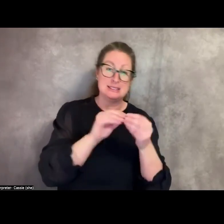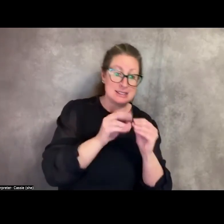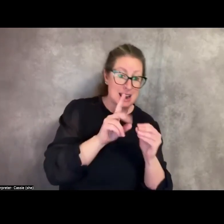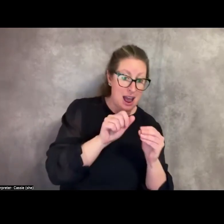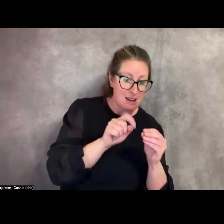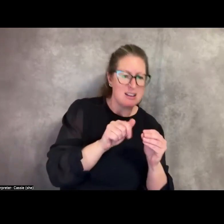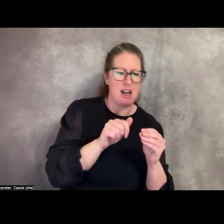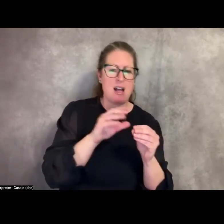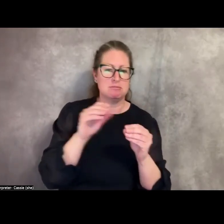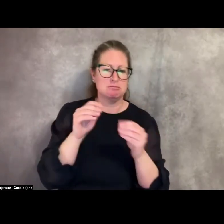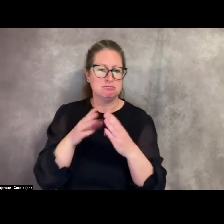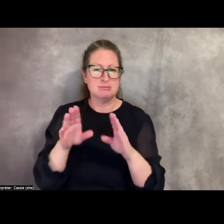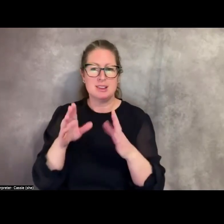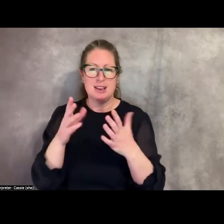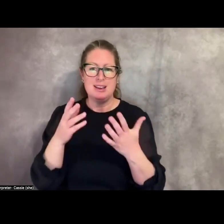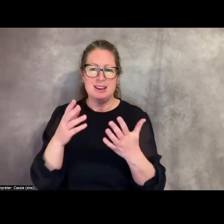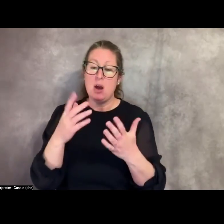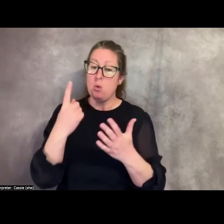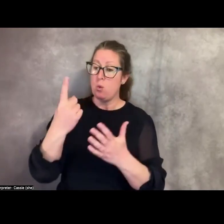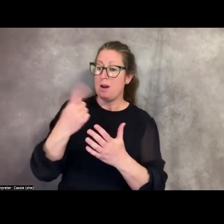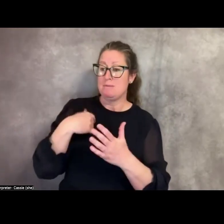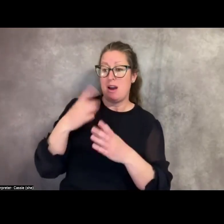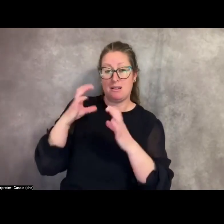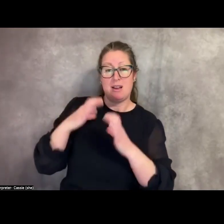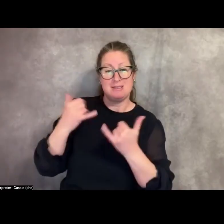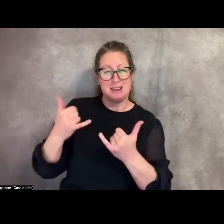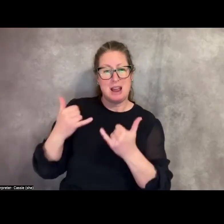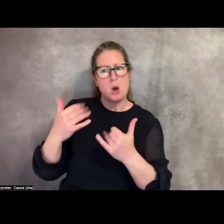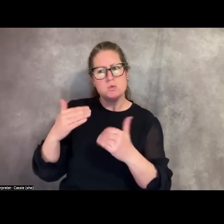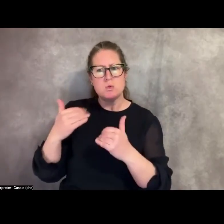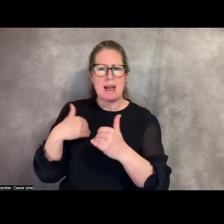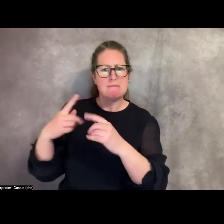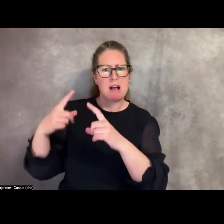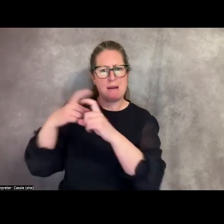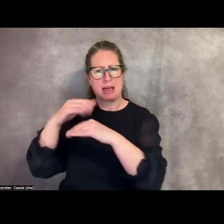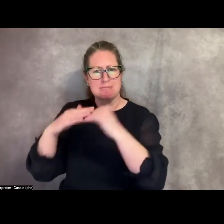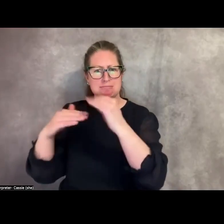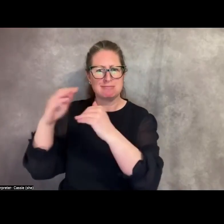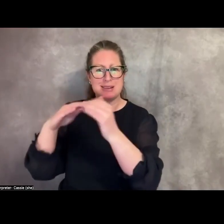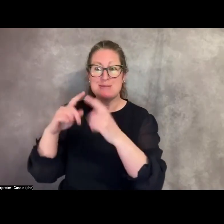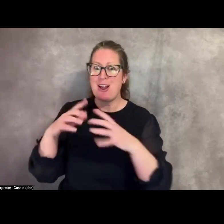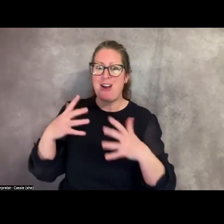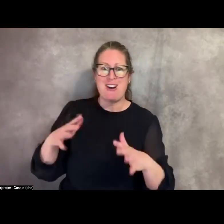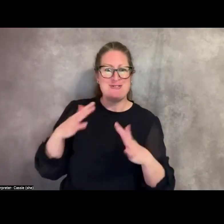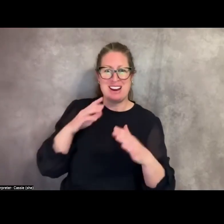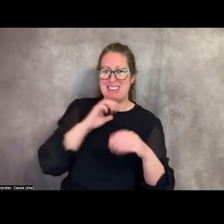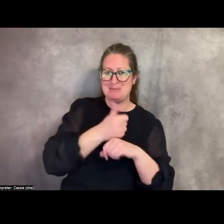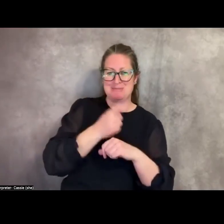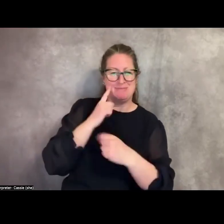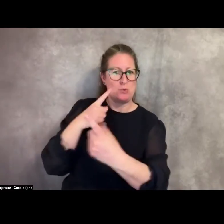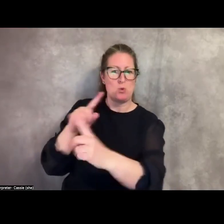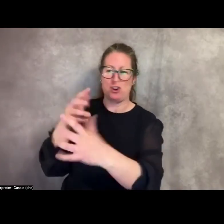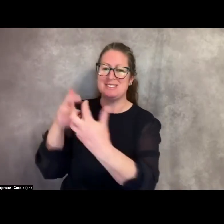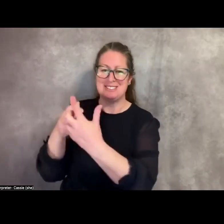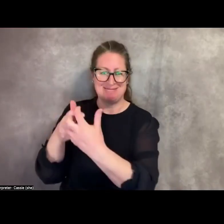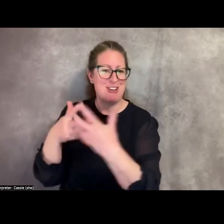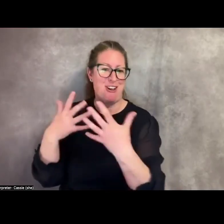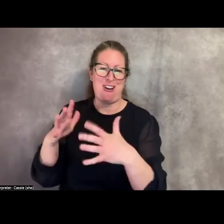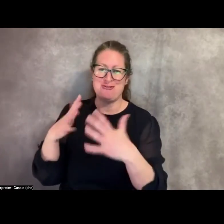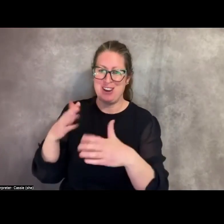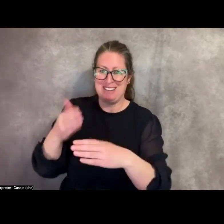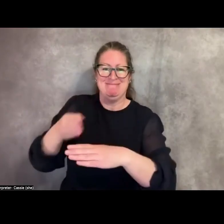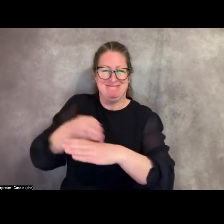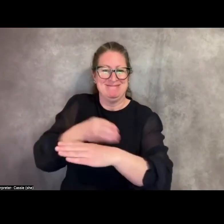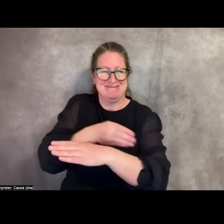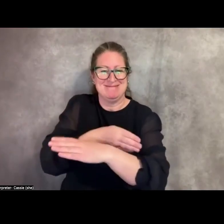have a complicated client now, and it's working. It's working. I can already see it working. So I'm just happy with